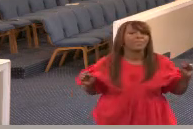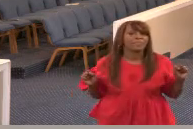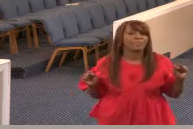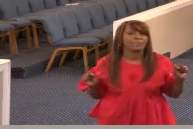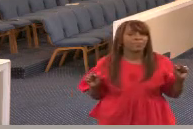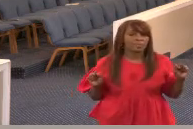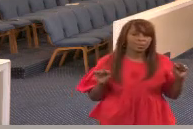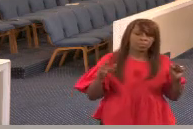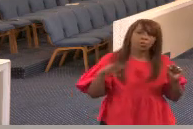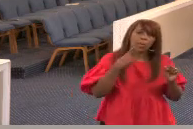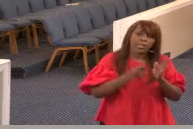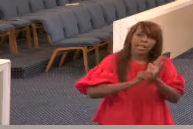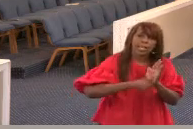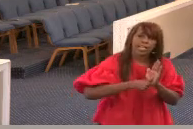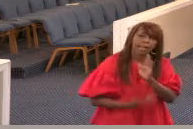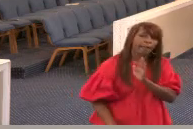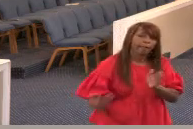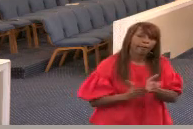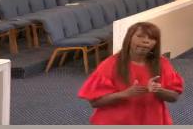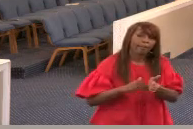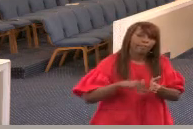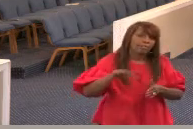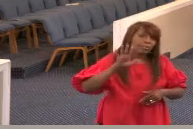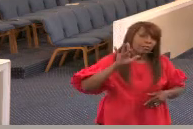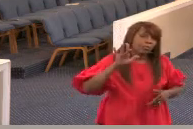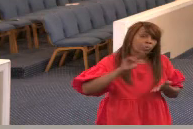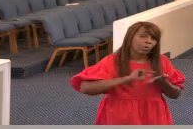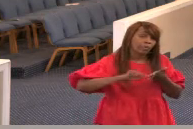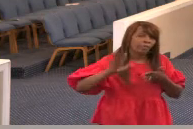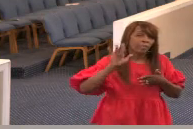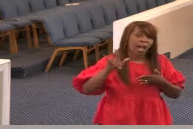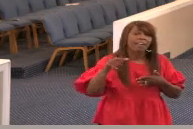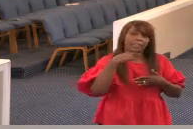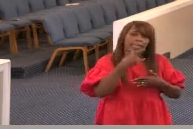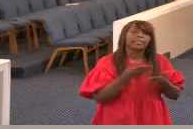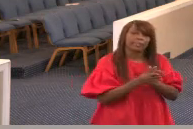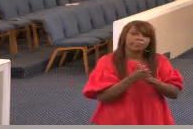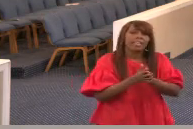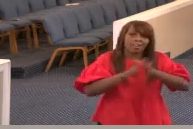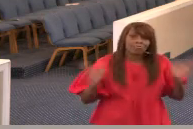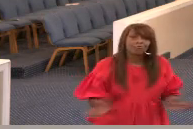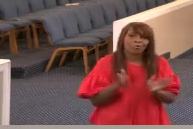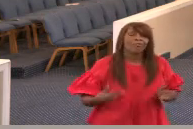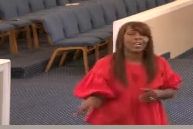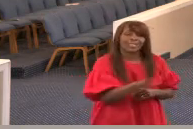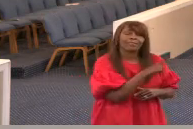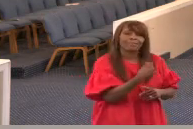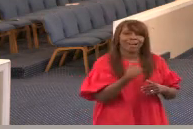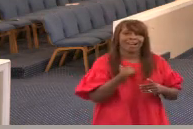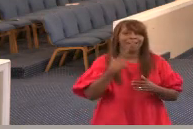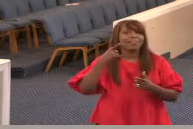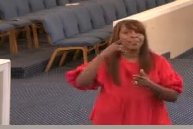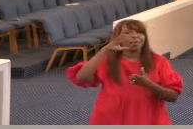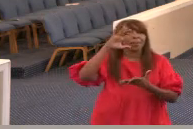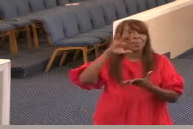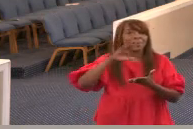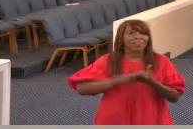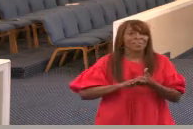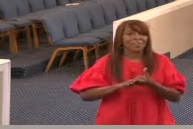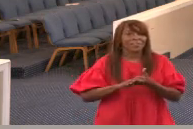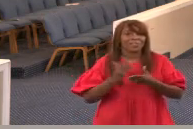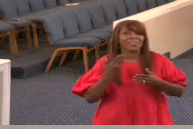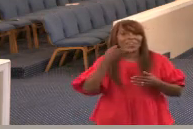He reiterates, he says it again, verse 25, wherefore, sirs, be of good cheer, for I believe